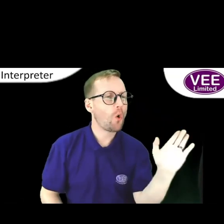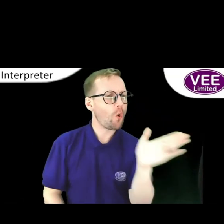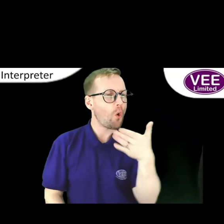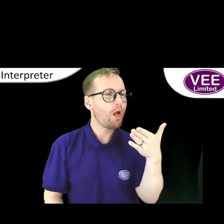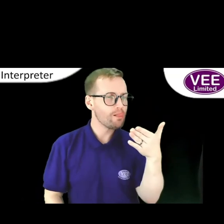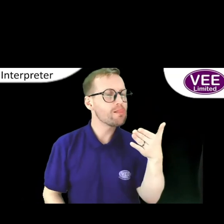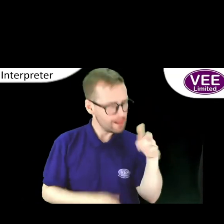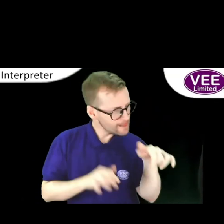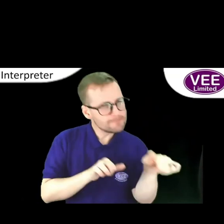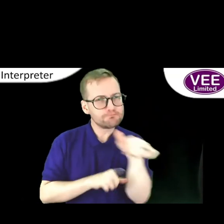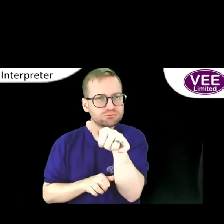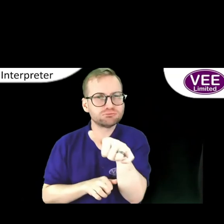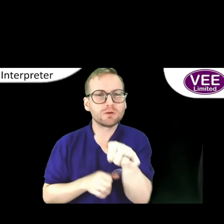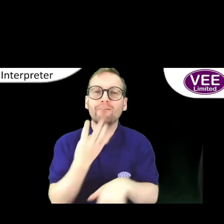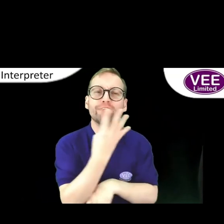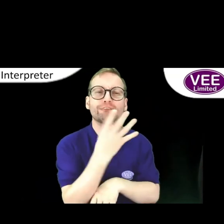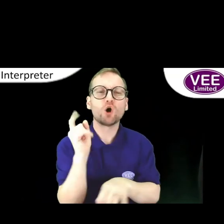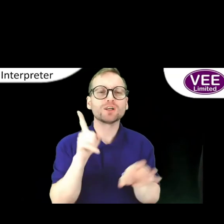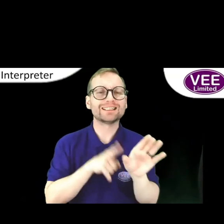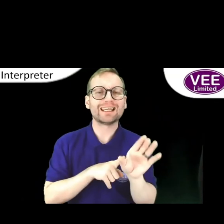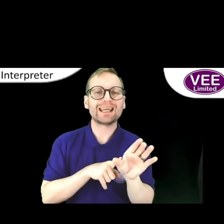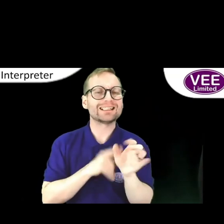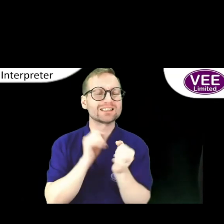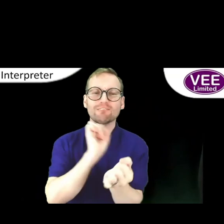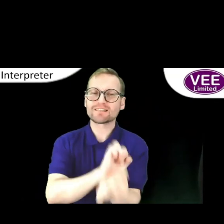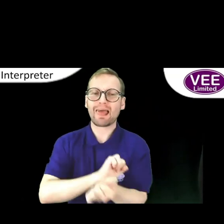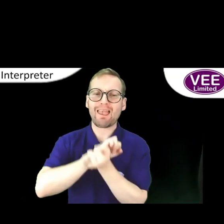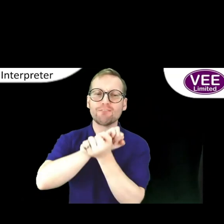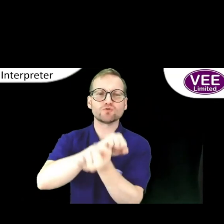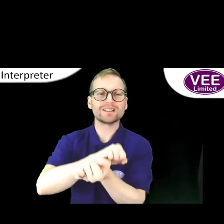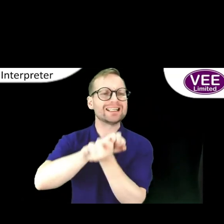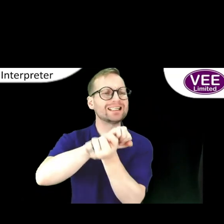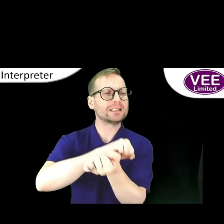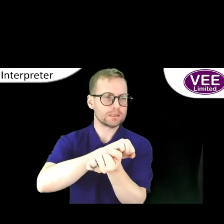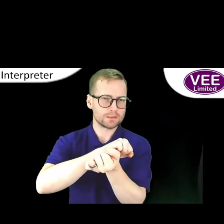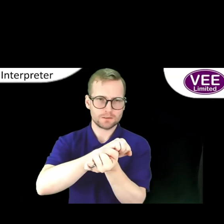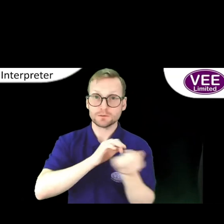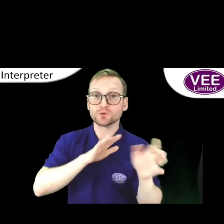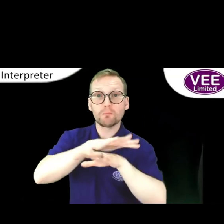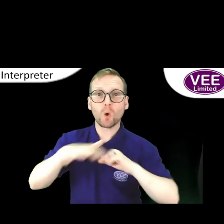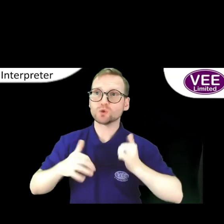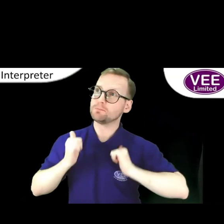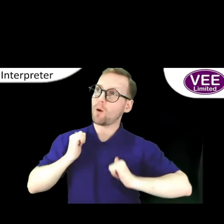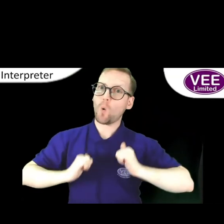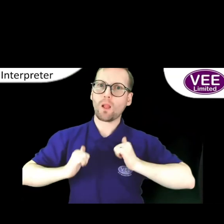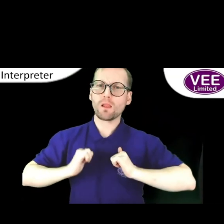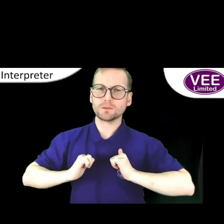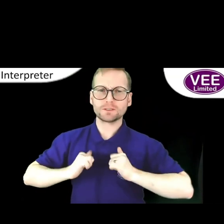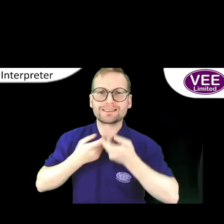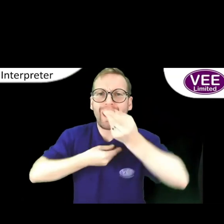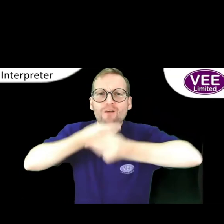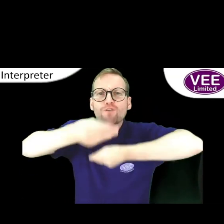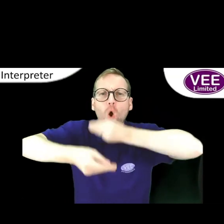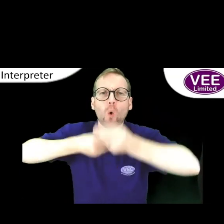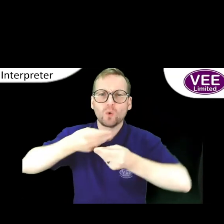of 40 years in convict slavery. So poachers bold as I unfold, keep